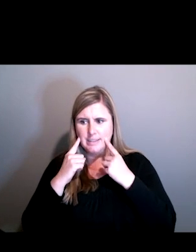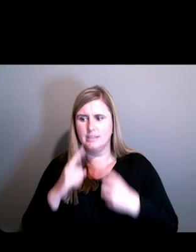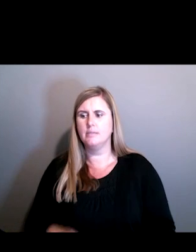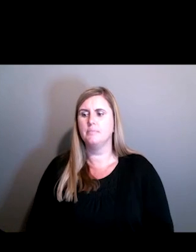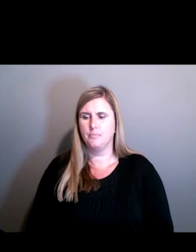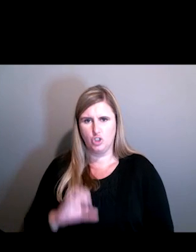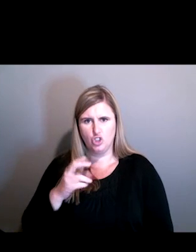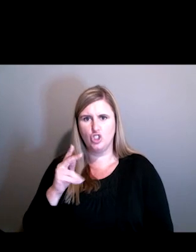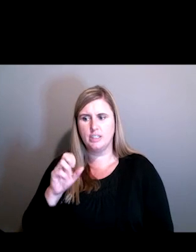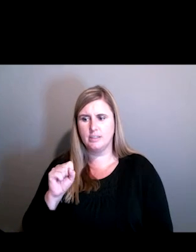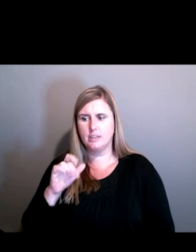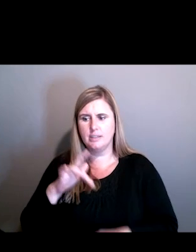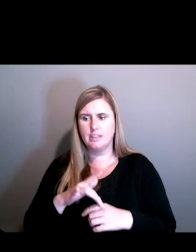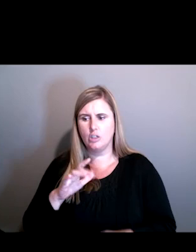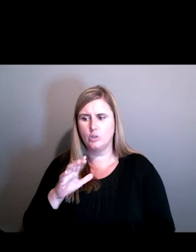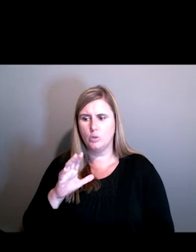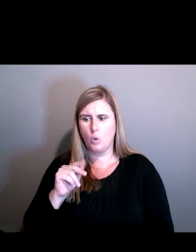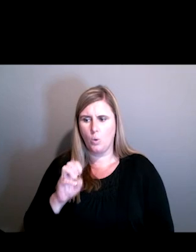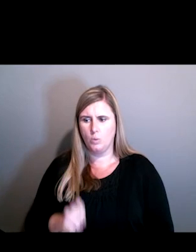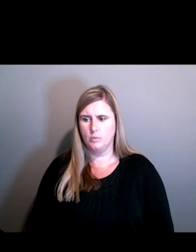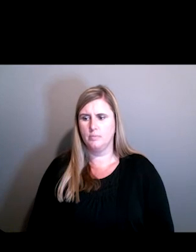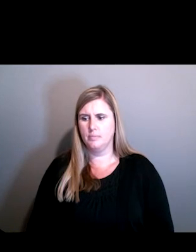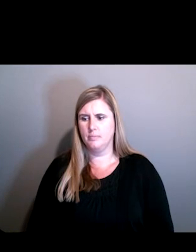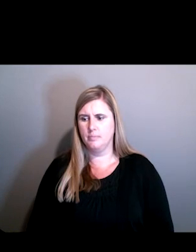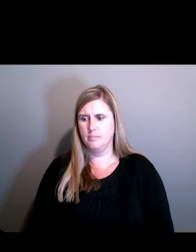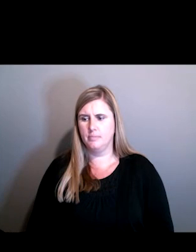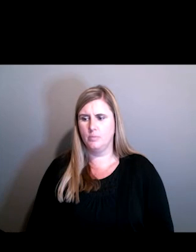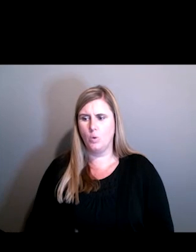What are these? Cheese. Touch the comb.